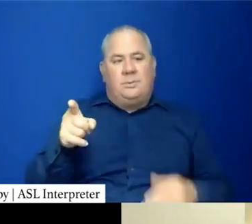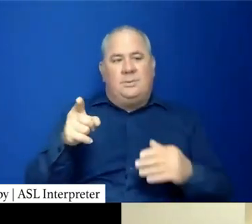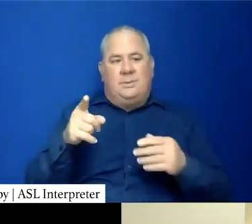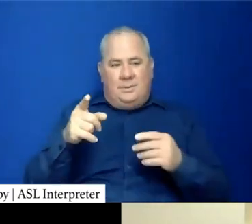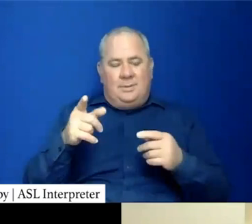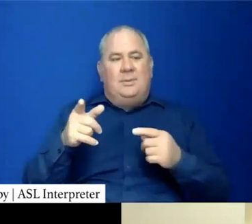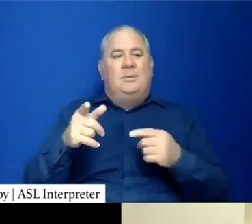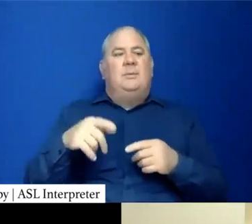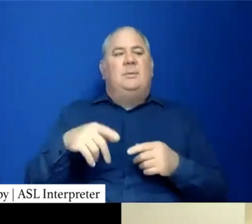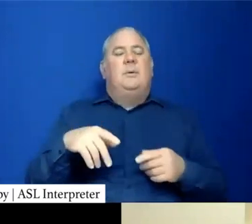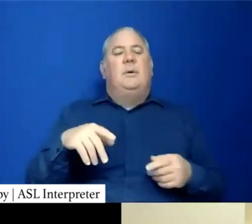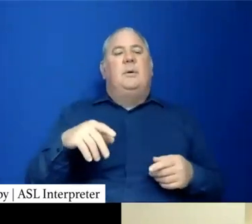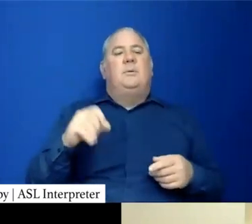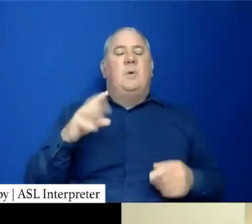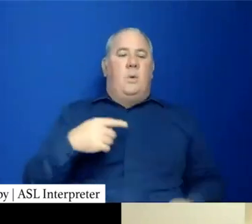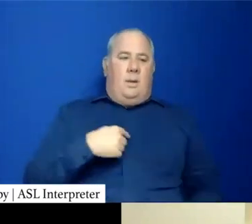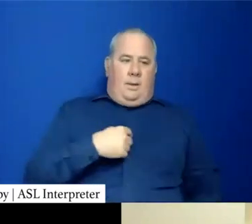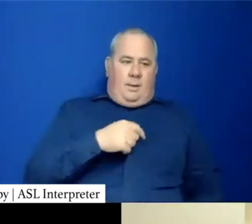So I bit the bullet and rented a wheelchair.